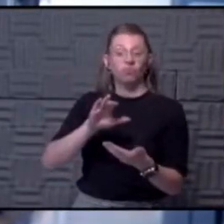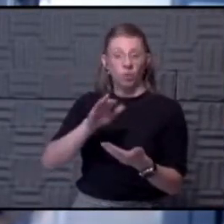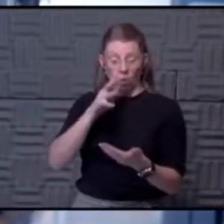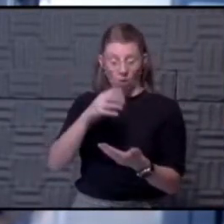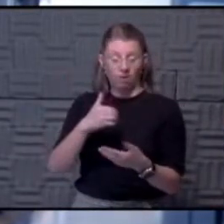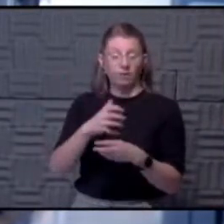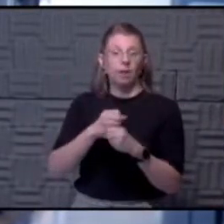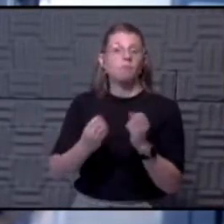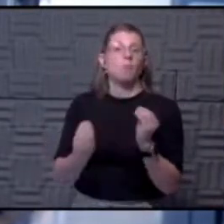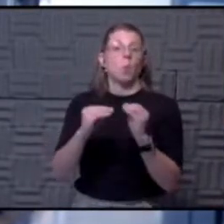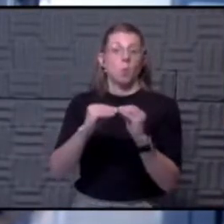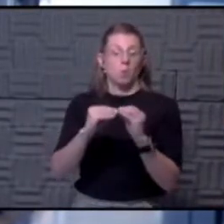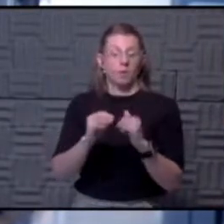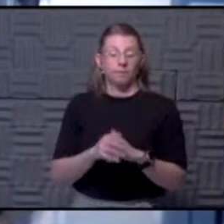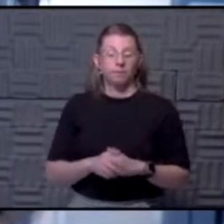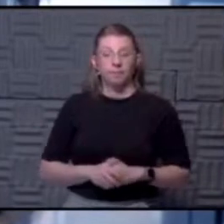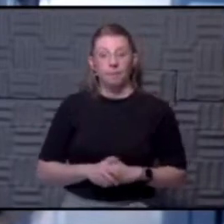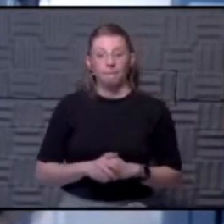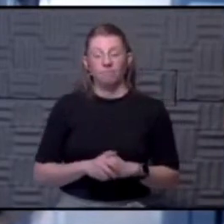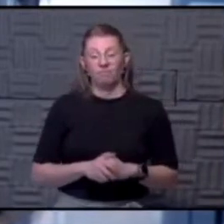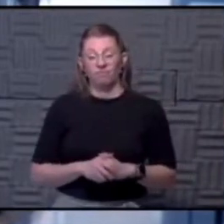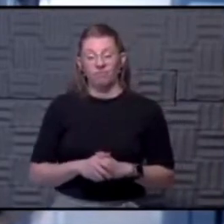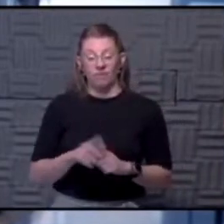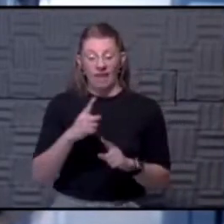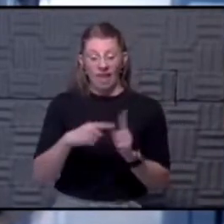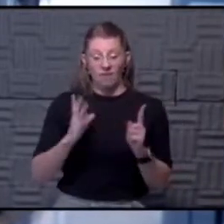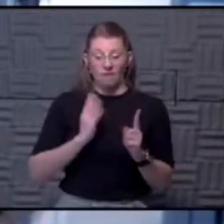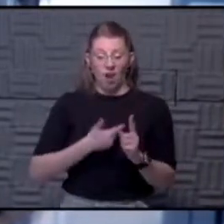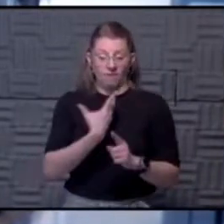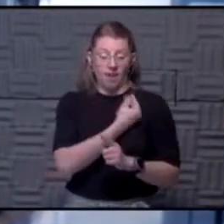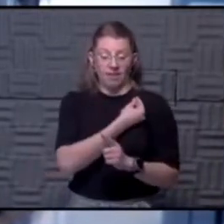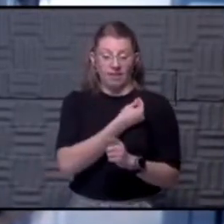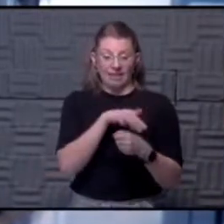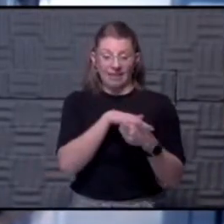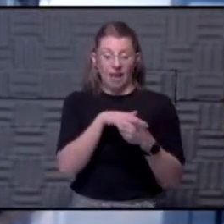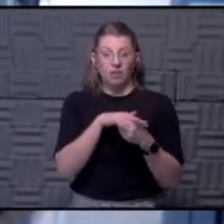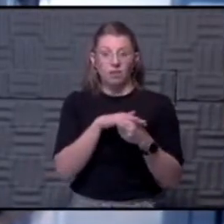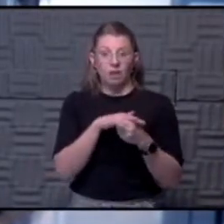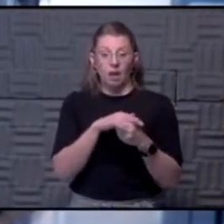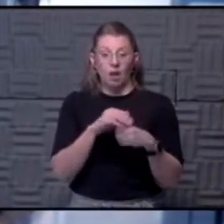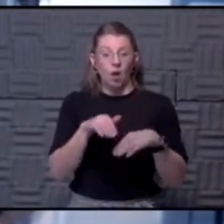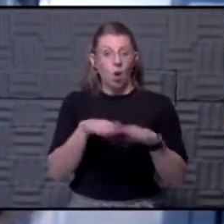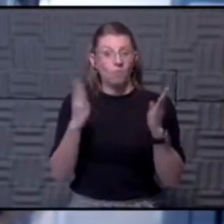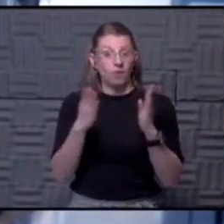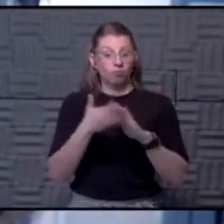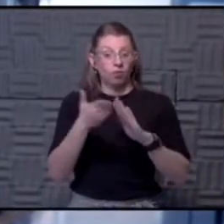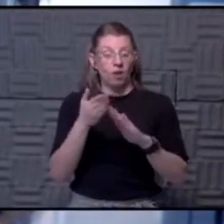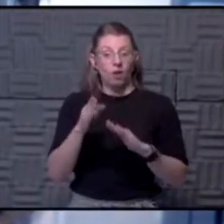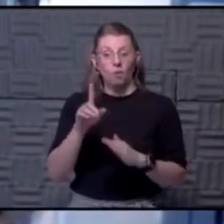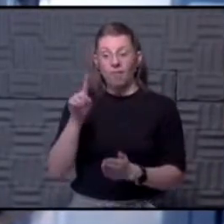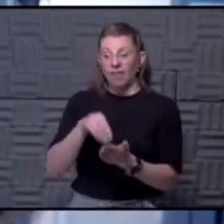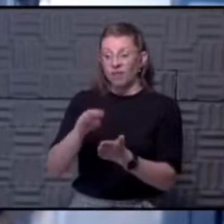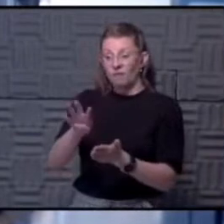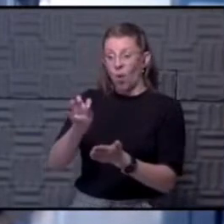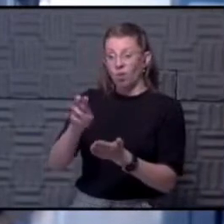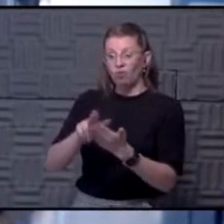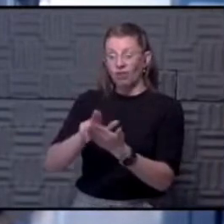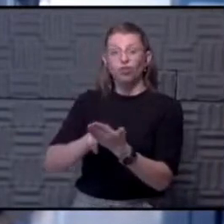that. We don't have half of our vaccinating sites up and running. We have over 1,400 that have registered,